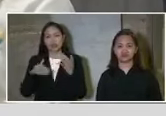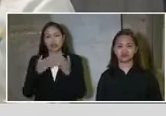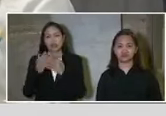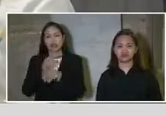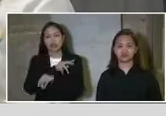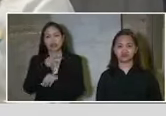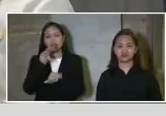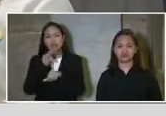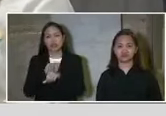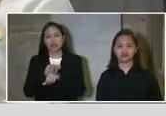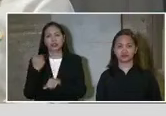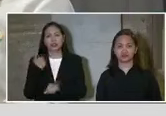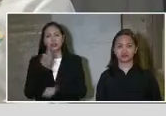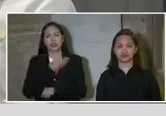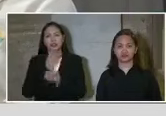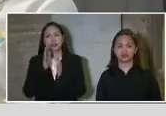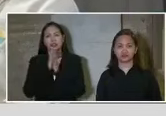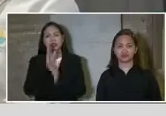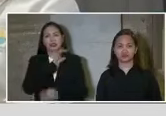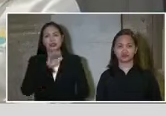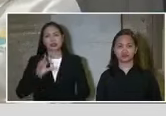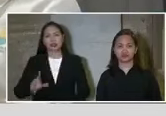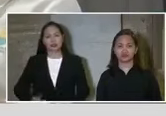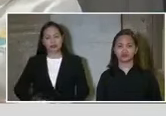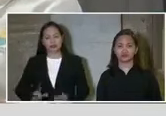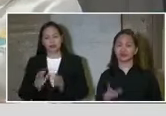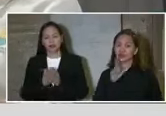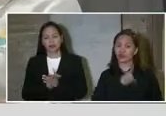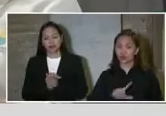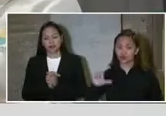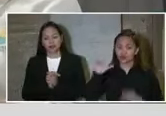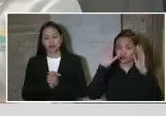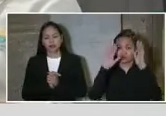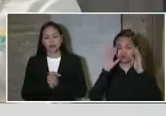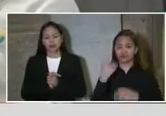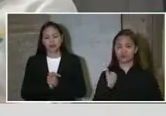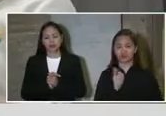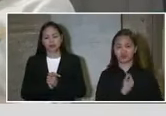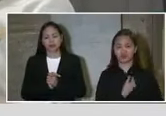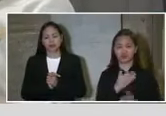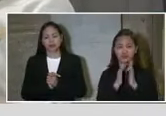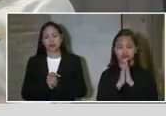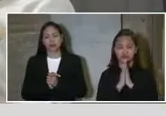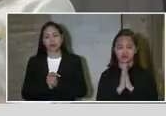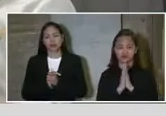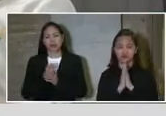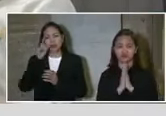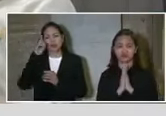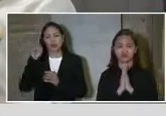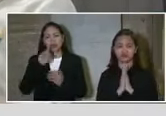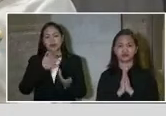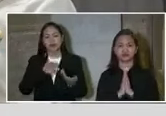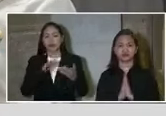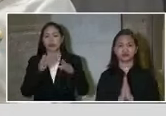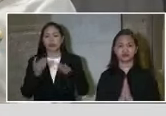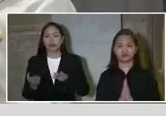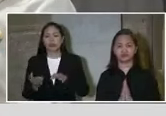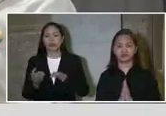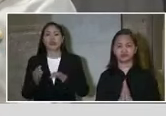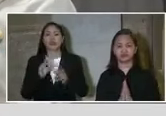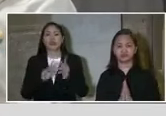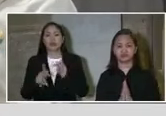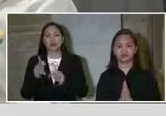nation, let us pray to the Lord. Lord, hear our prayer. For the dying, that they may